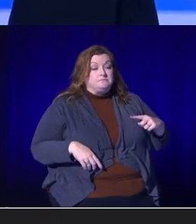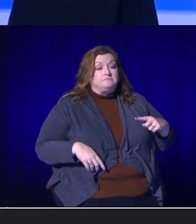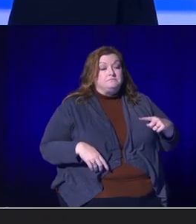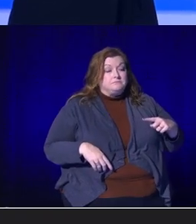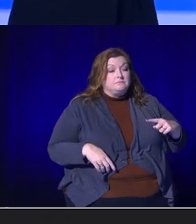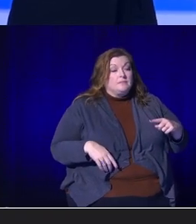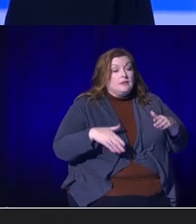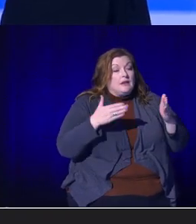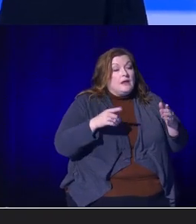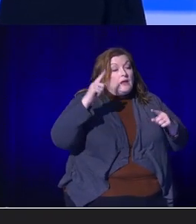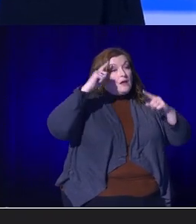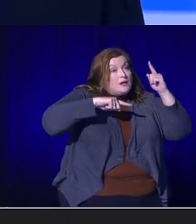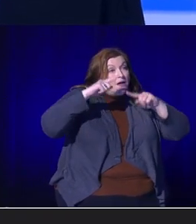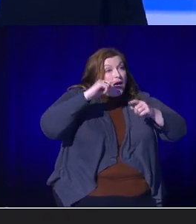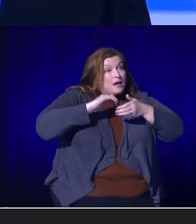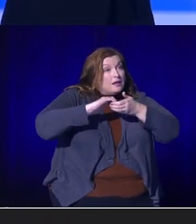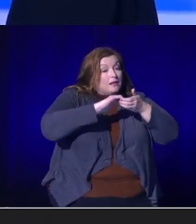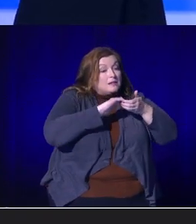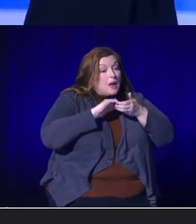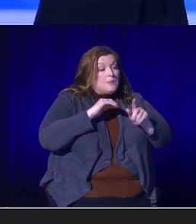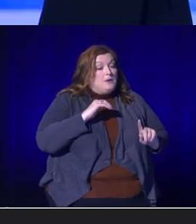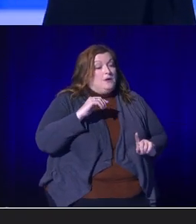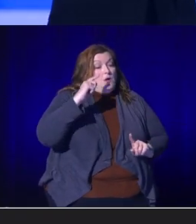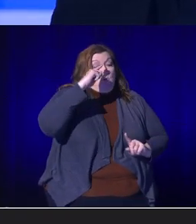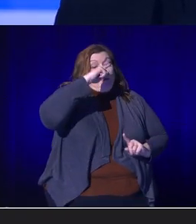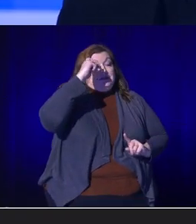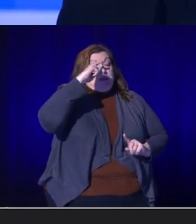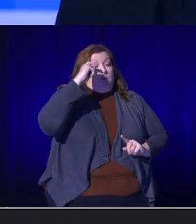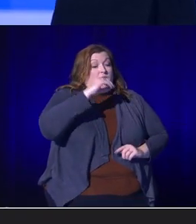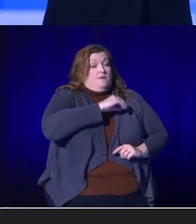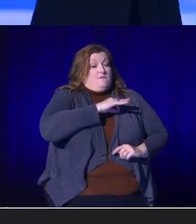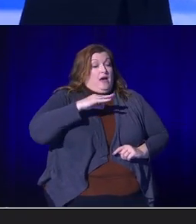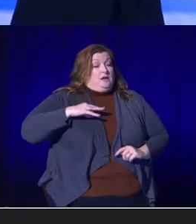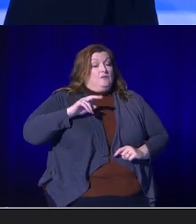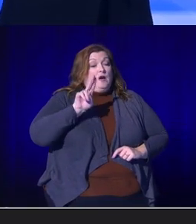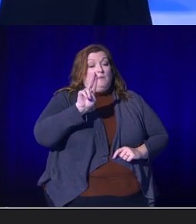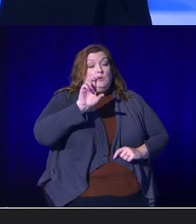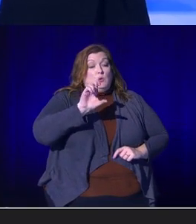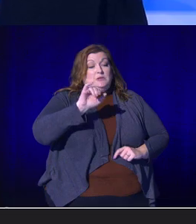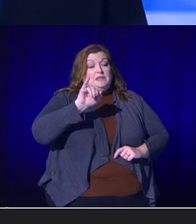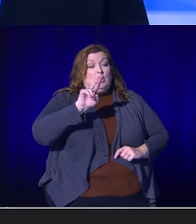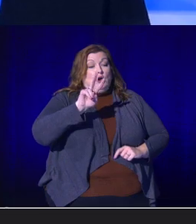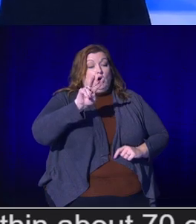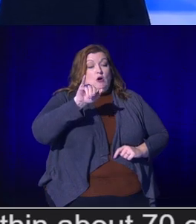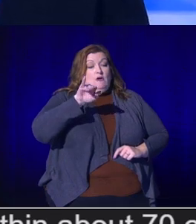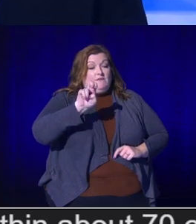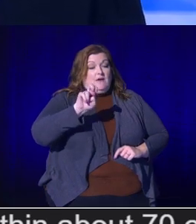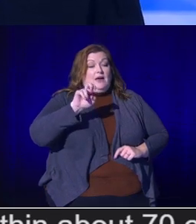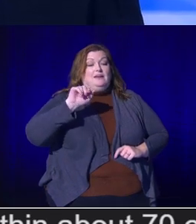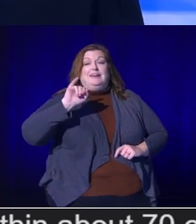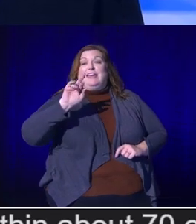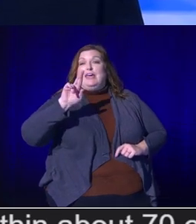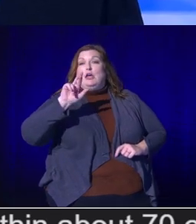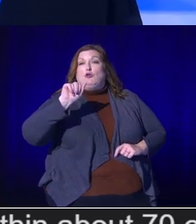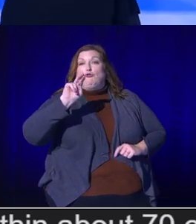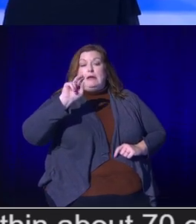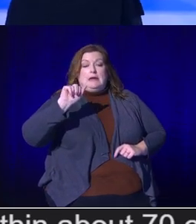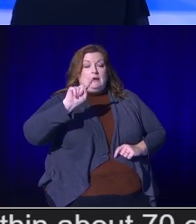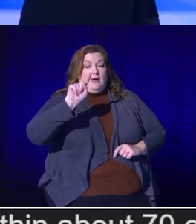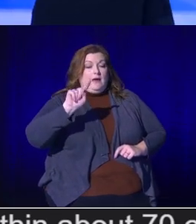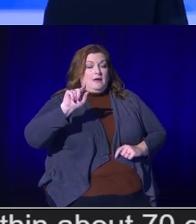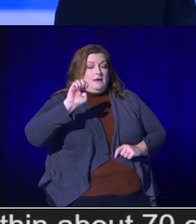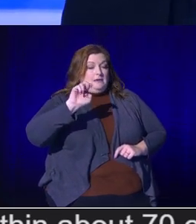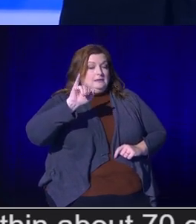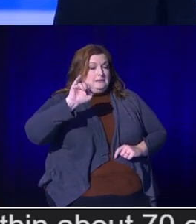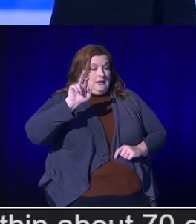I collaborated with a summer faculty from UC Irvine, Irina Zenyek, and she taught me how to do micro